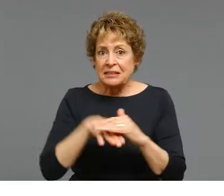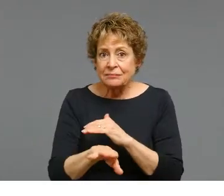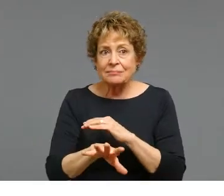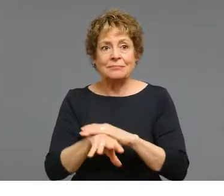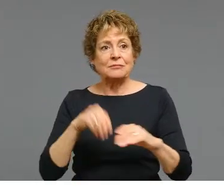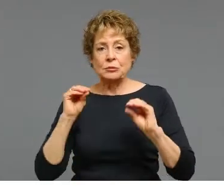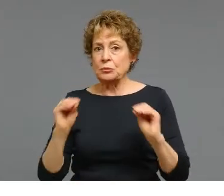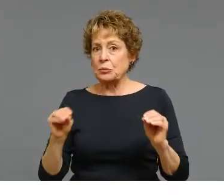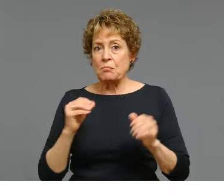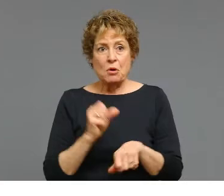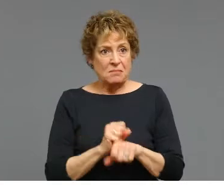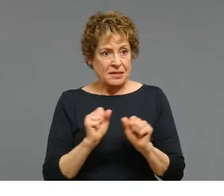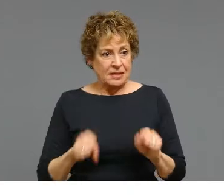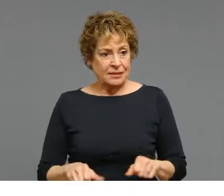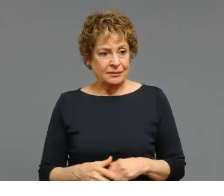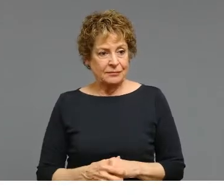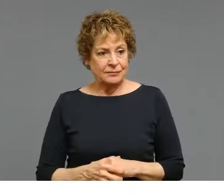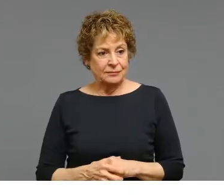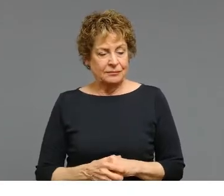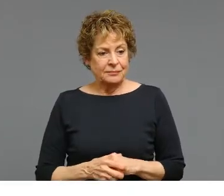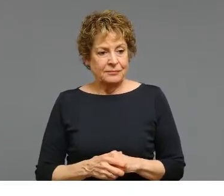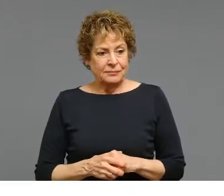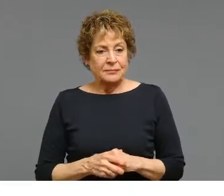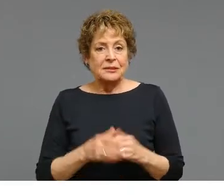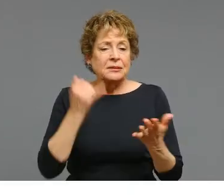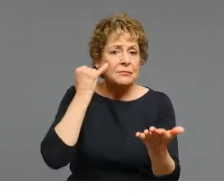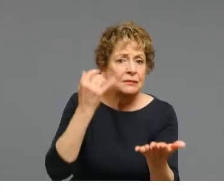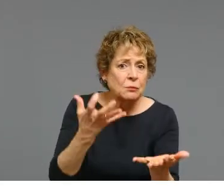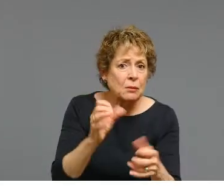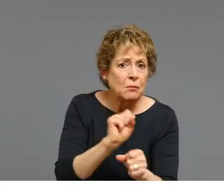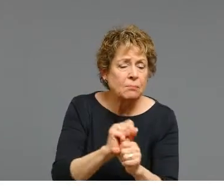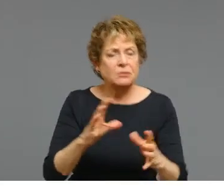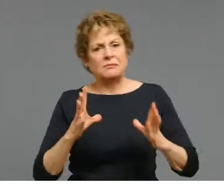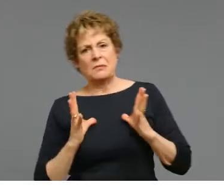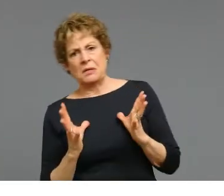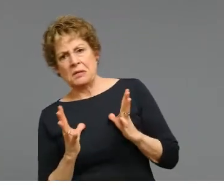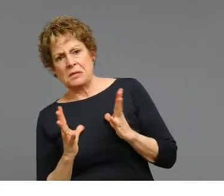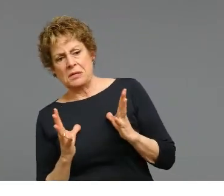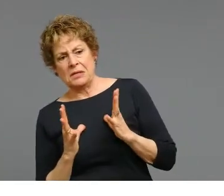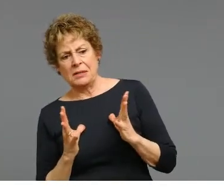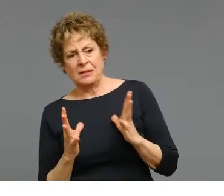And you can still book appointments if you want that faster experience at